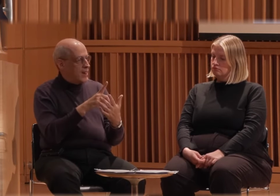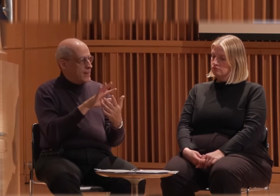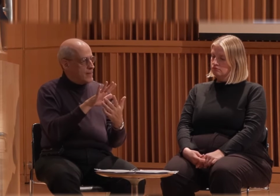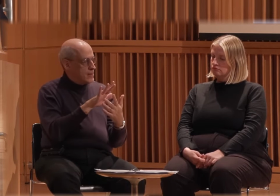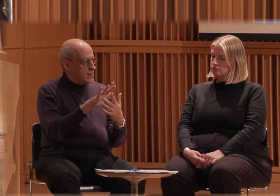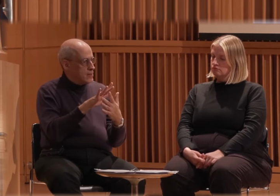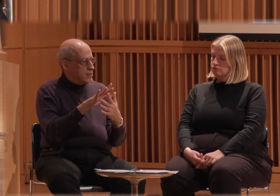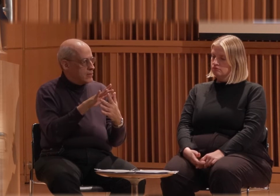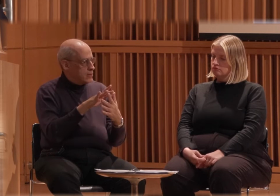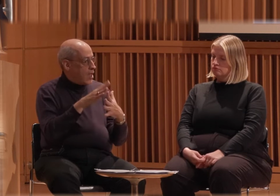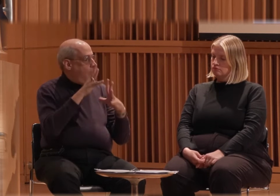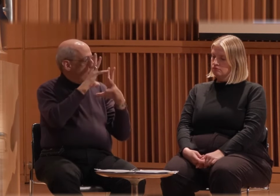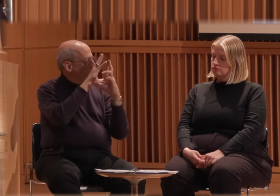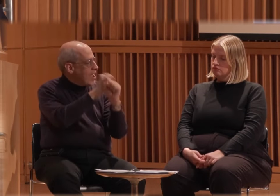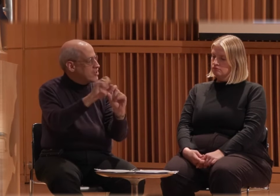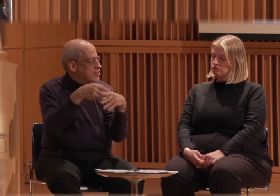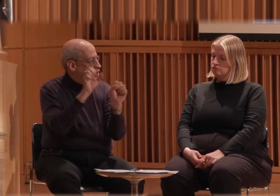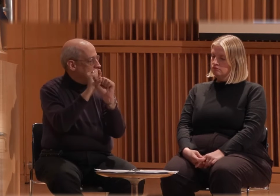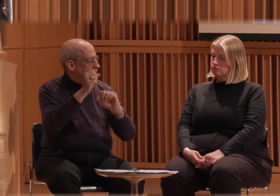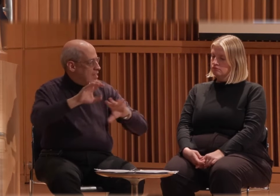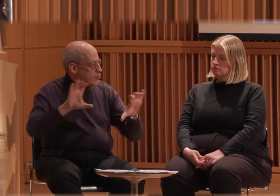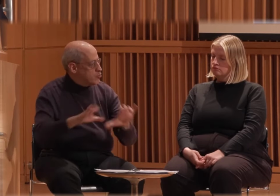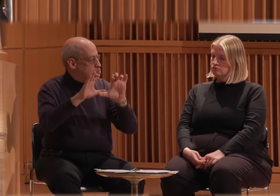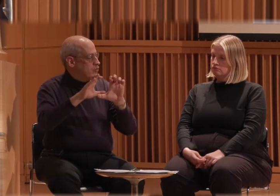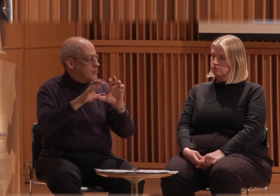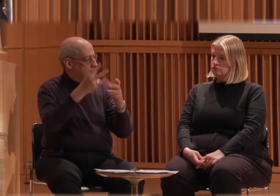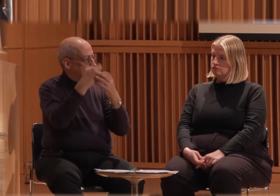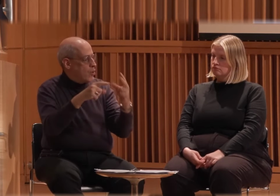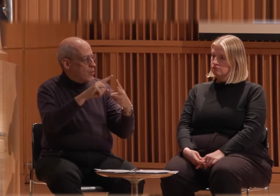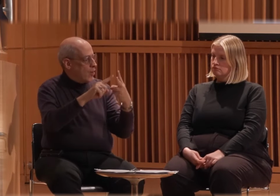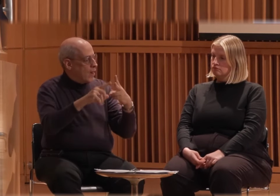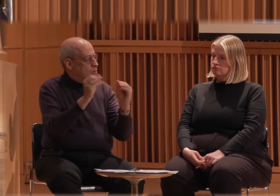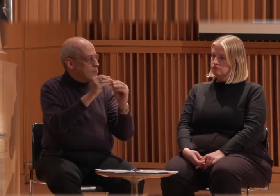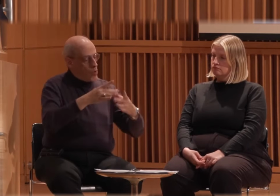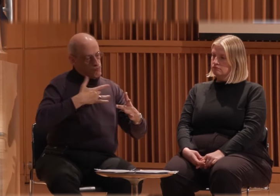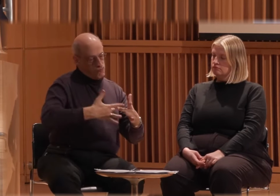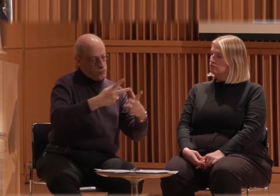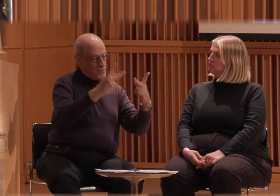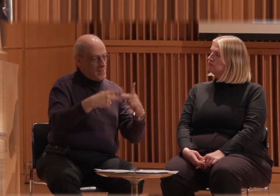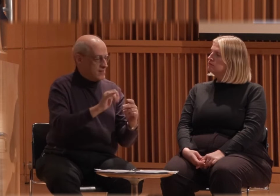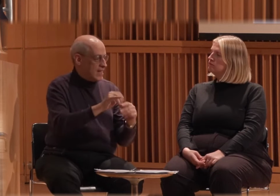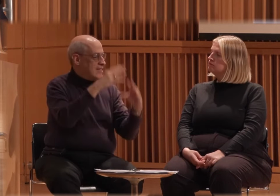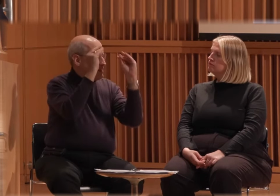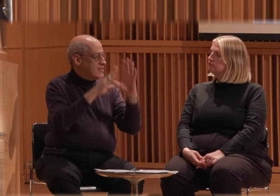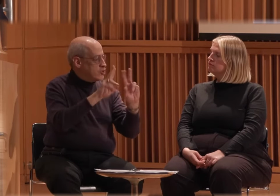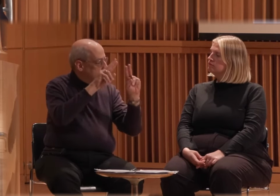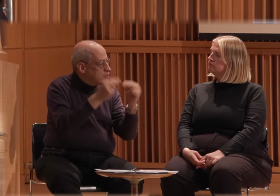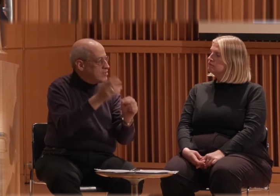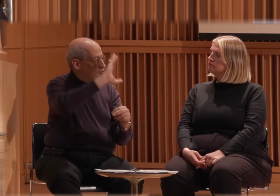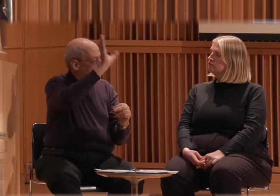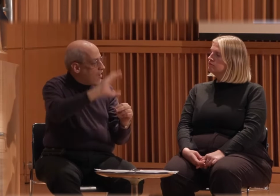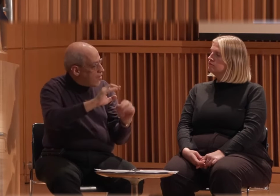real traction in the labor movement in both more traditional places like teachers' unions and the